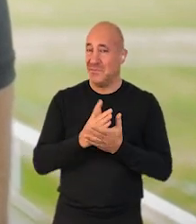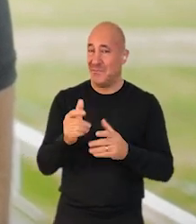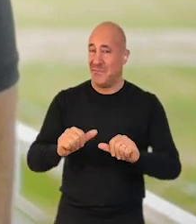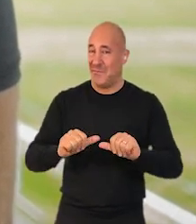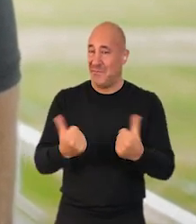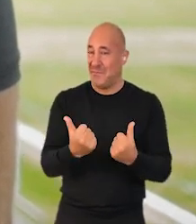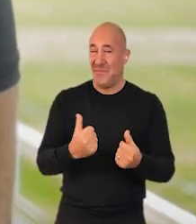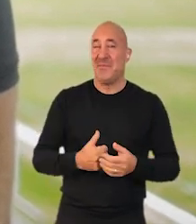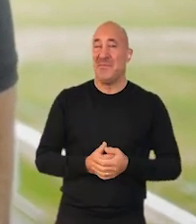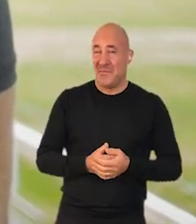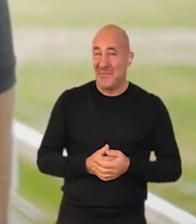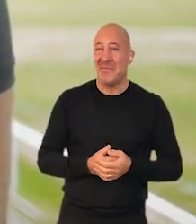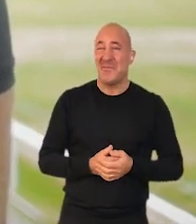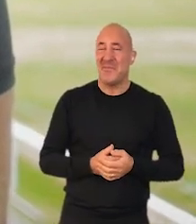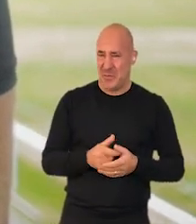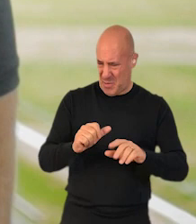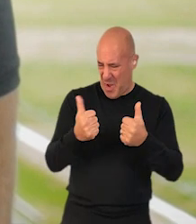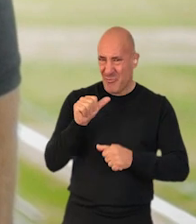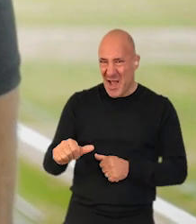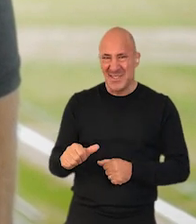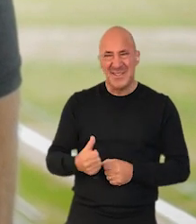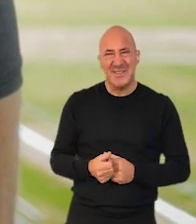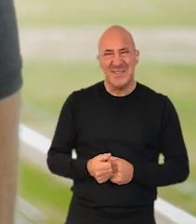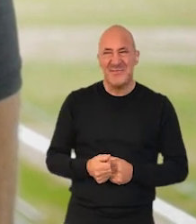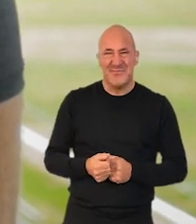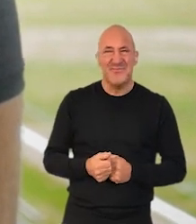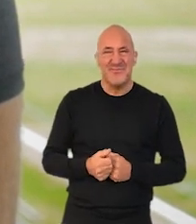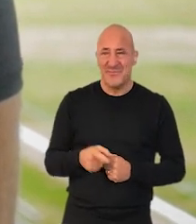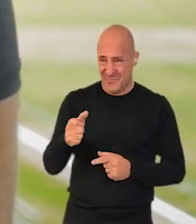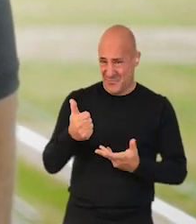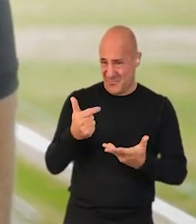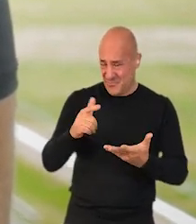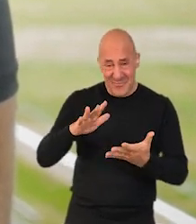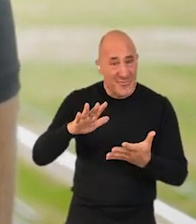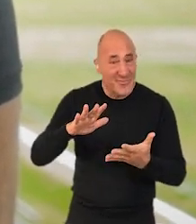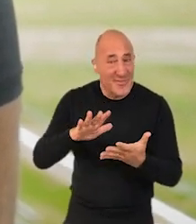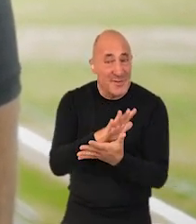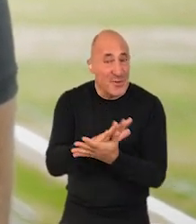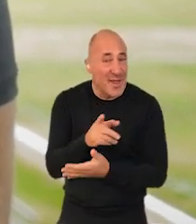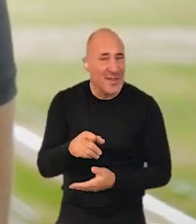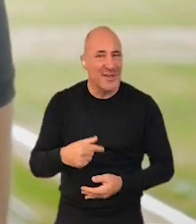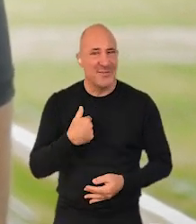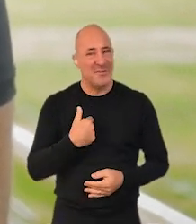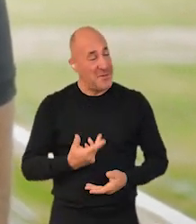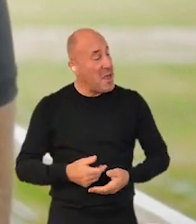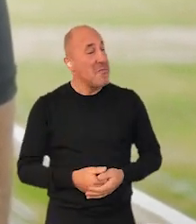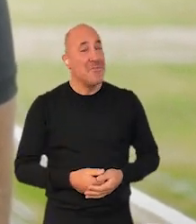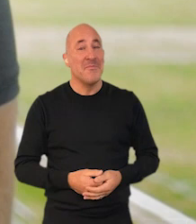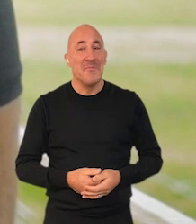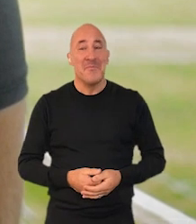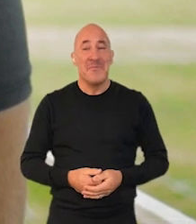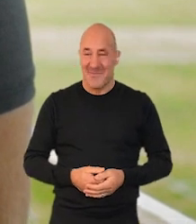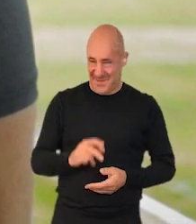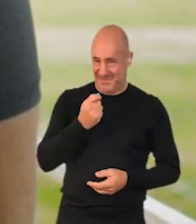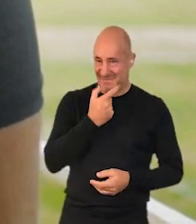And he's doing really, really well, doing a great job, aren't you? Yeah. And do you enjoy it? Yeah.